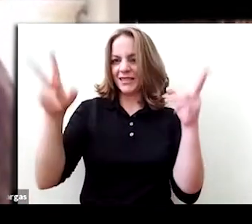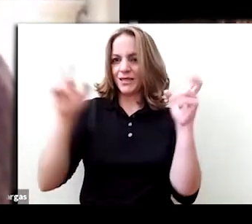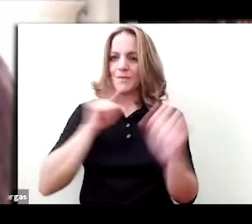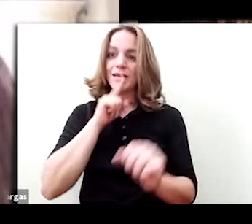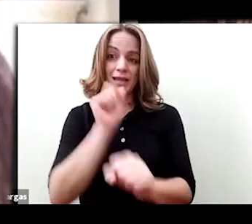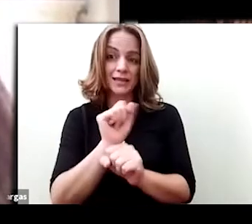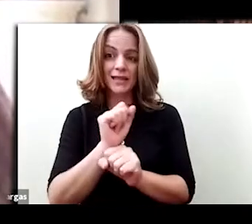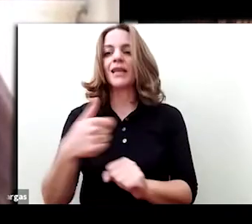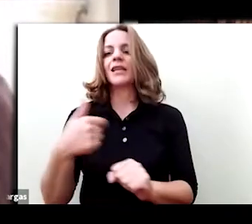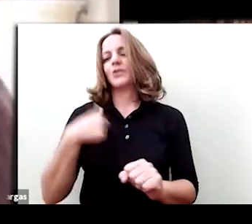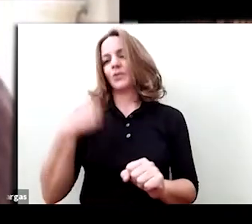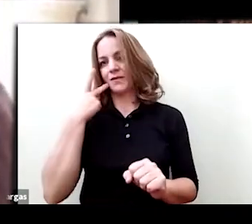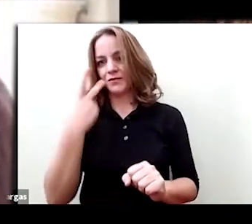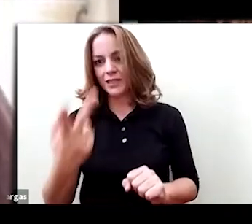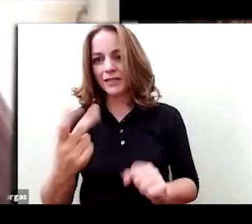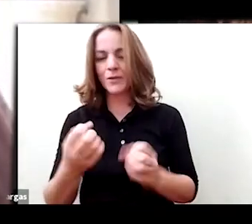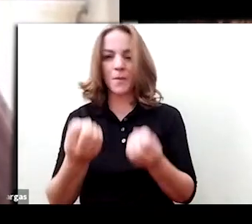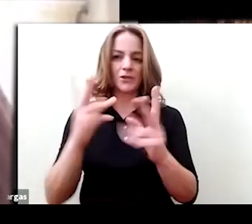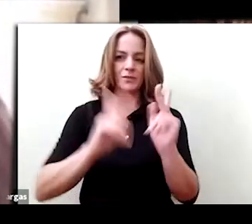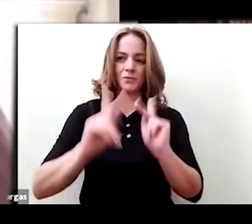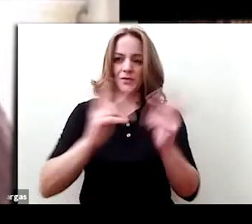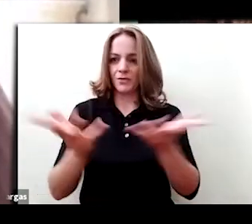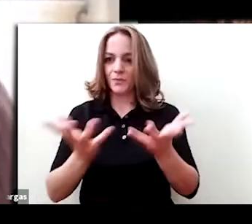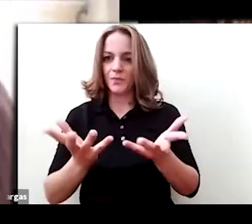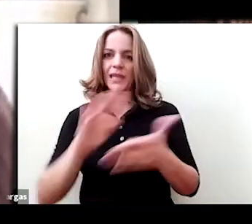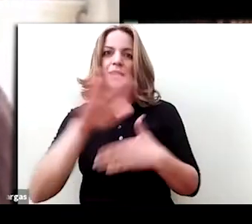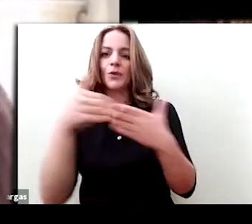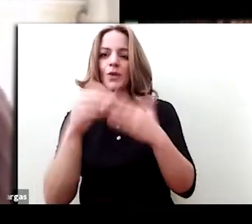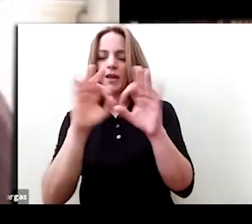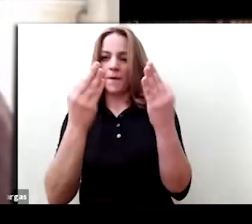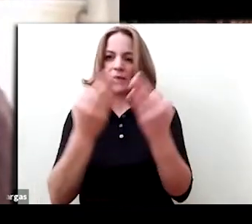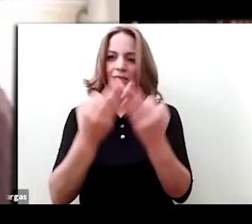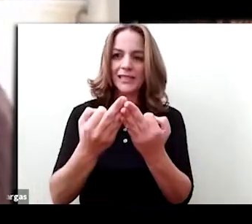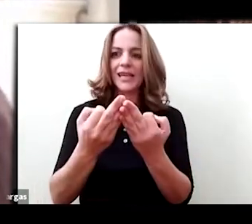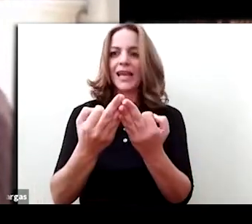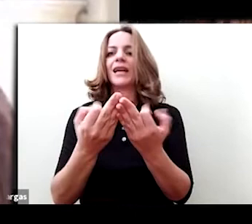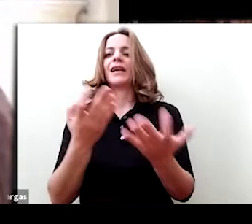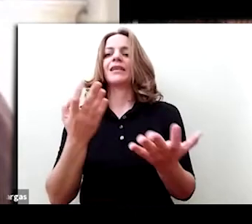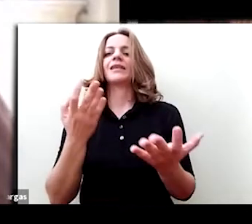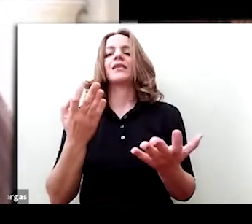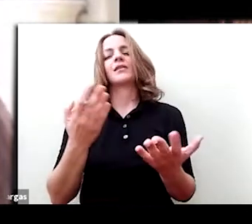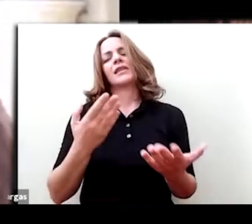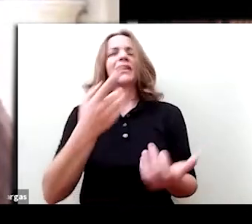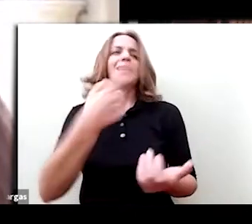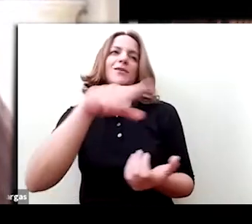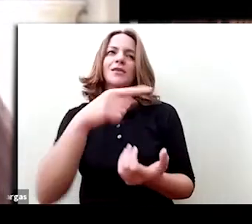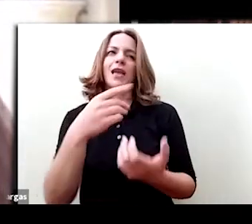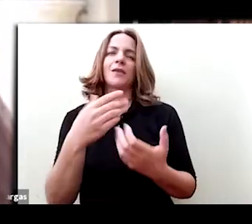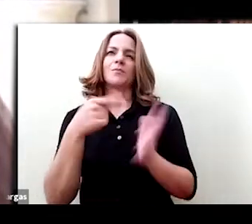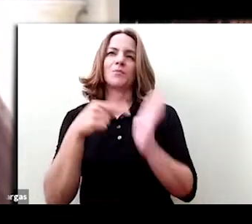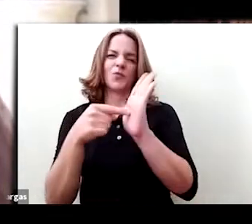Archives. And everybody's just been so generous contributing their memories with me.